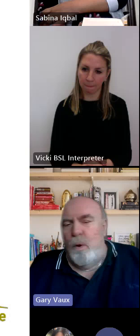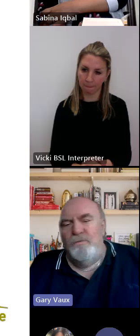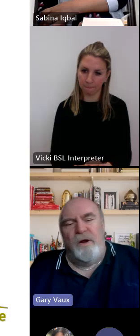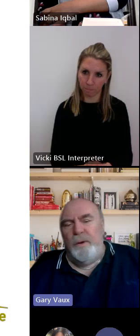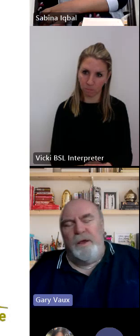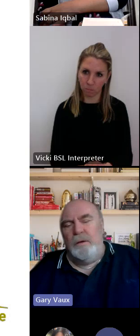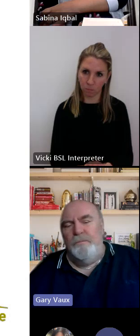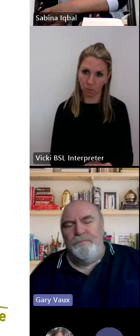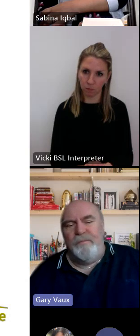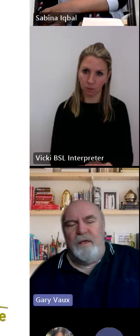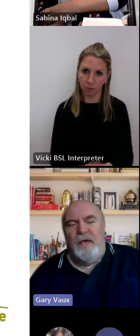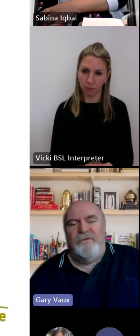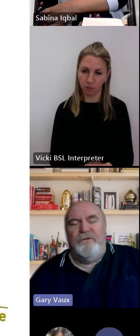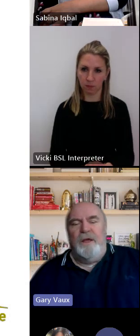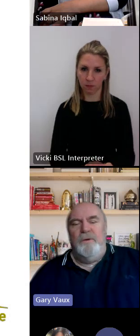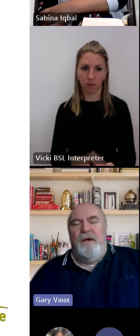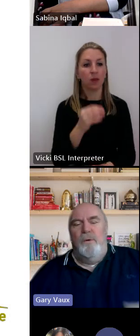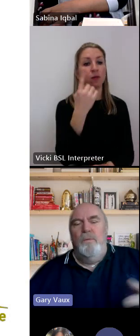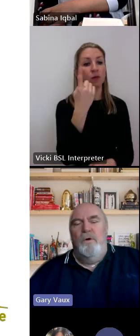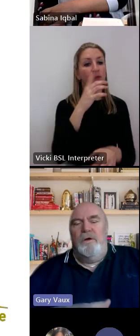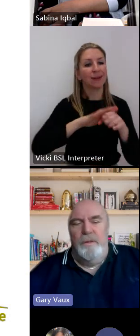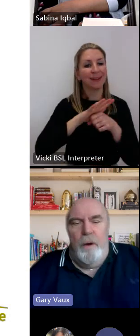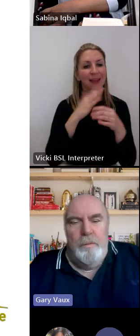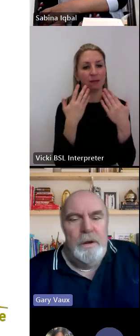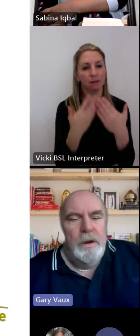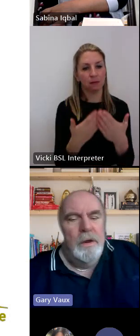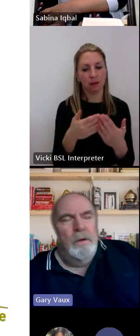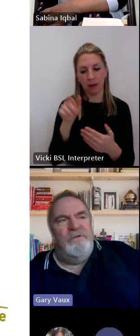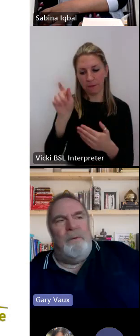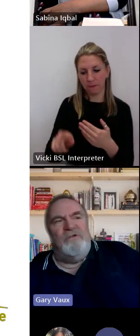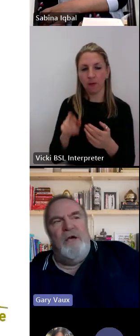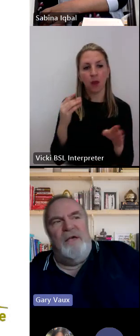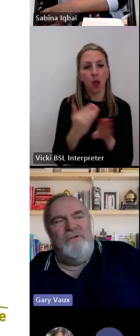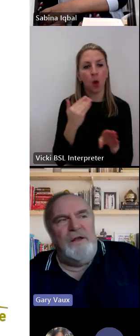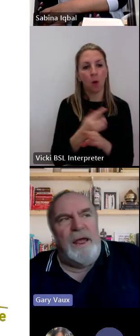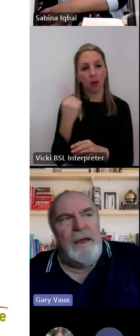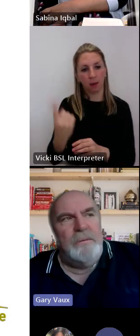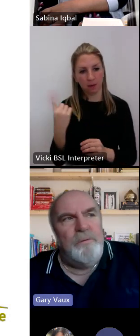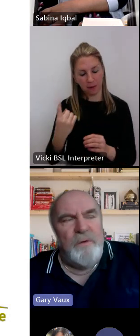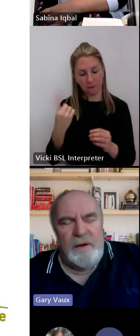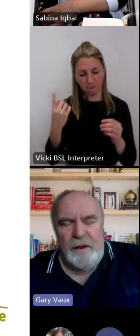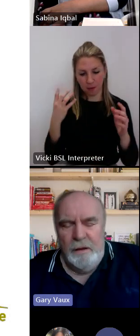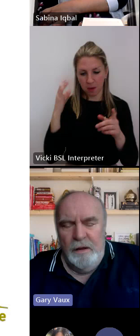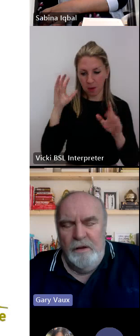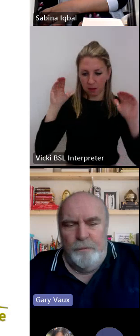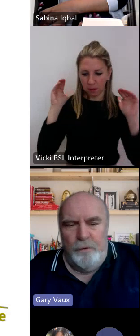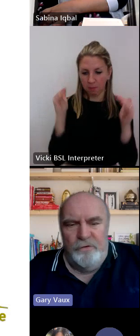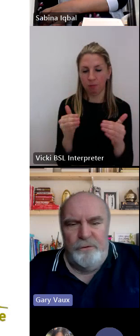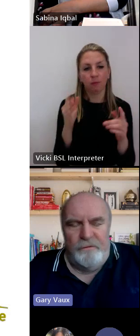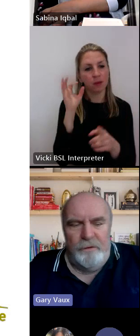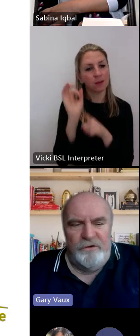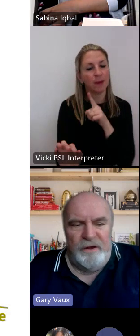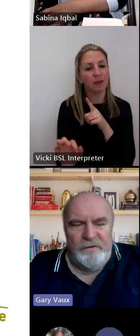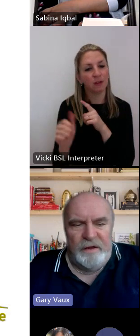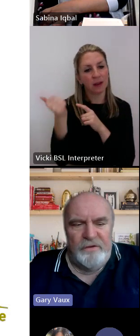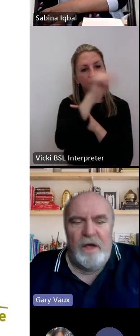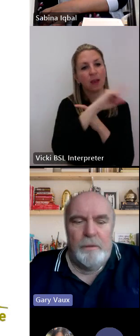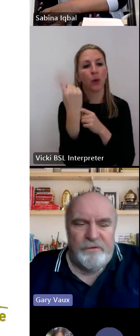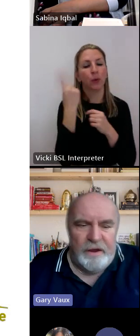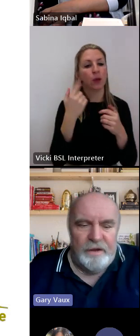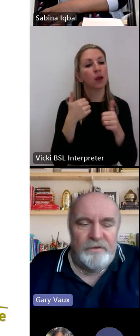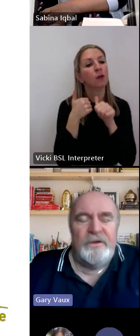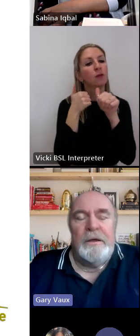And just one very quick case study. We have one worker at the moment who is specialising in providing support to refugees